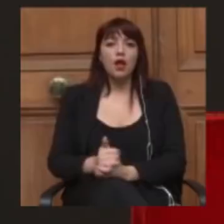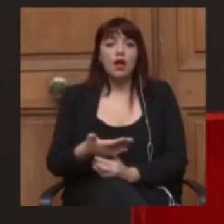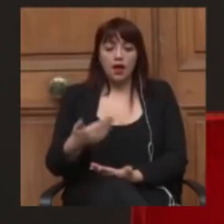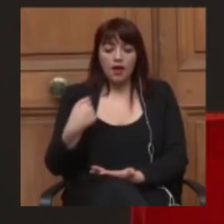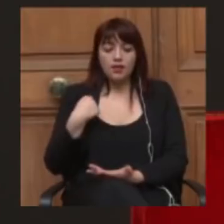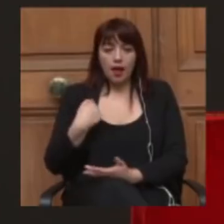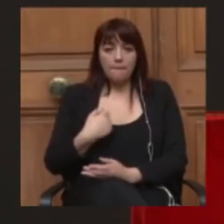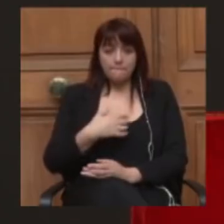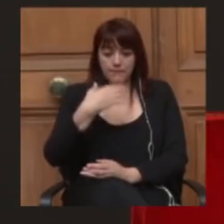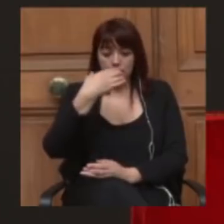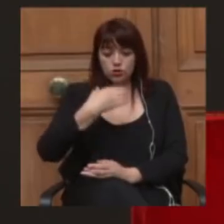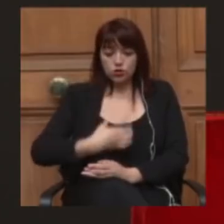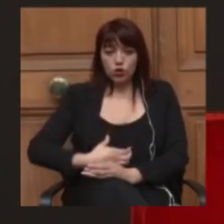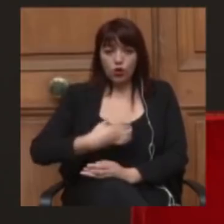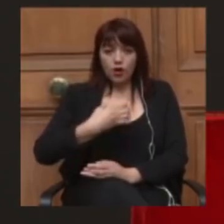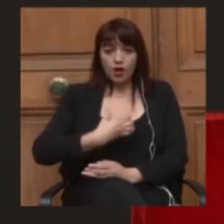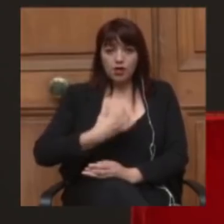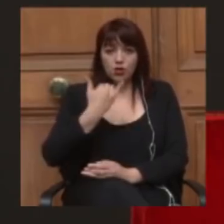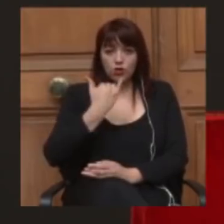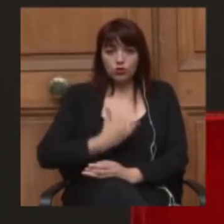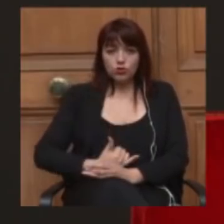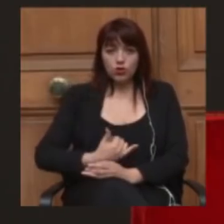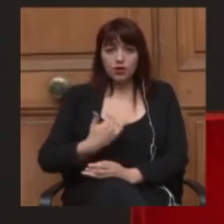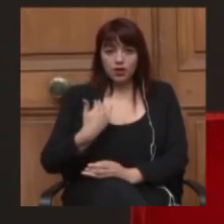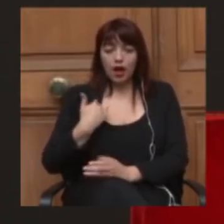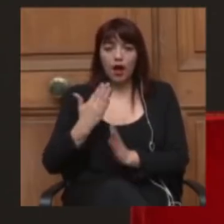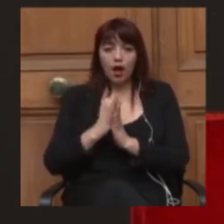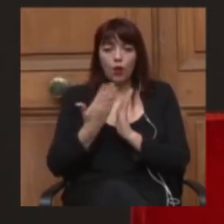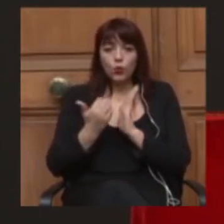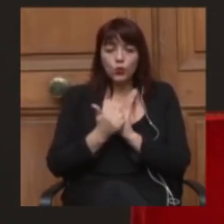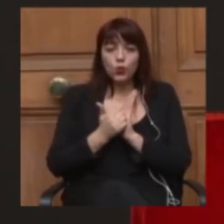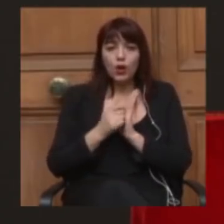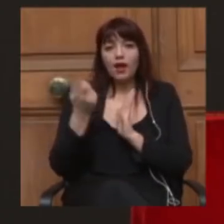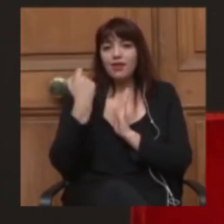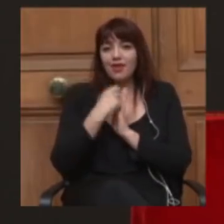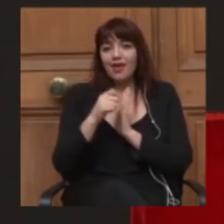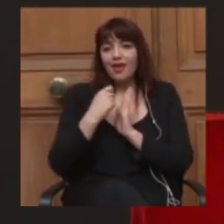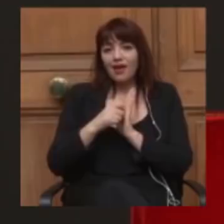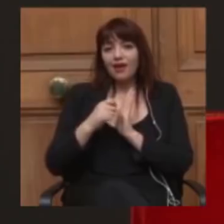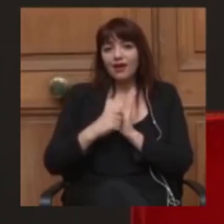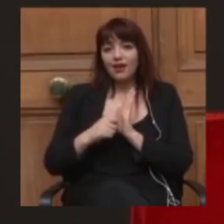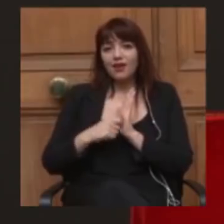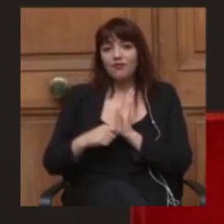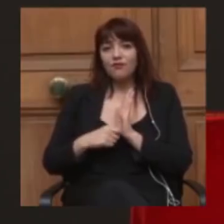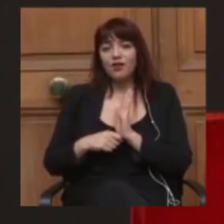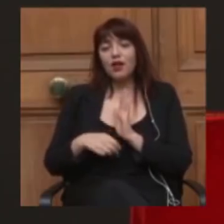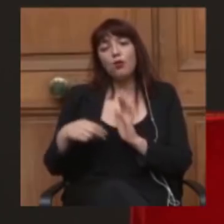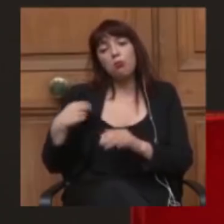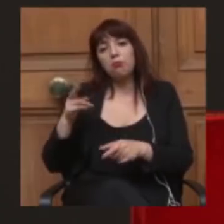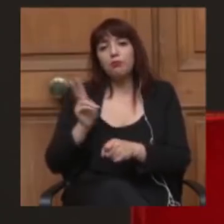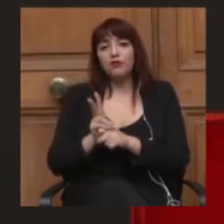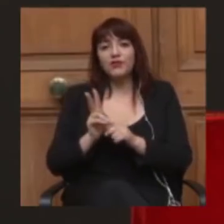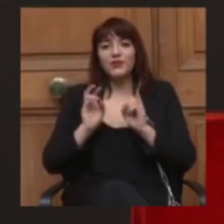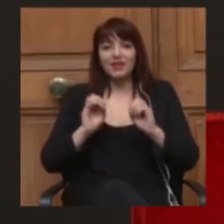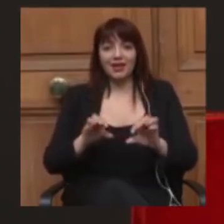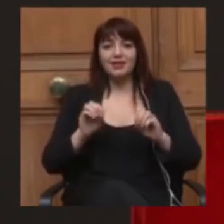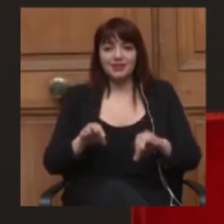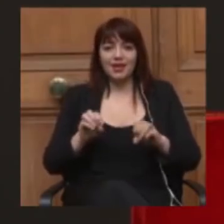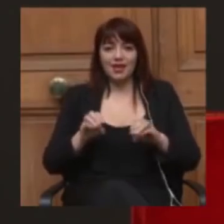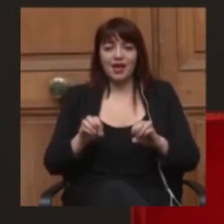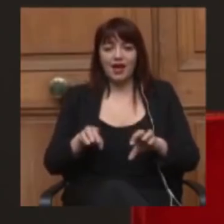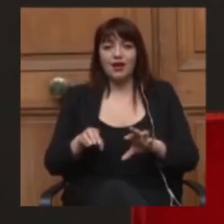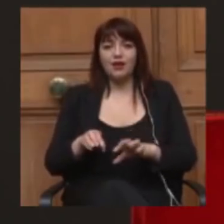or rather this author that writes, this professor who teaches, is